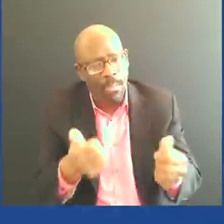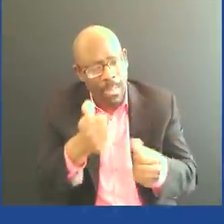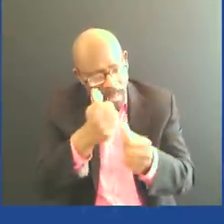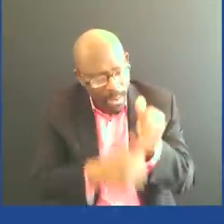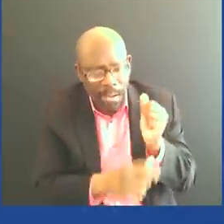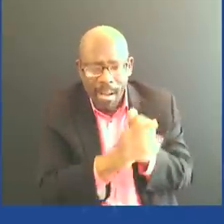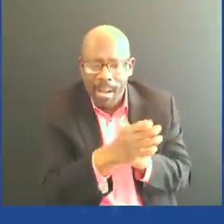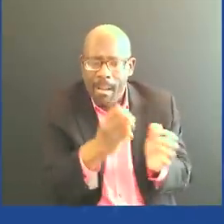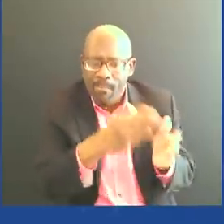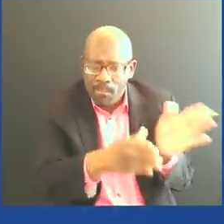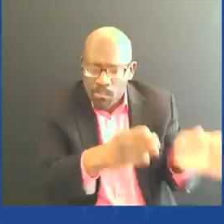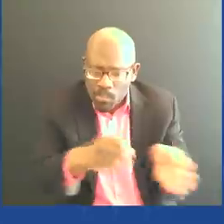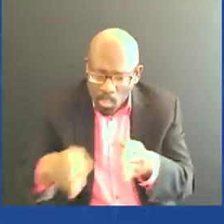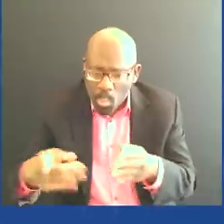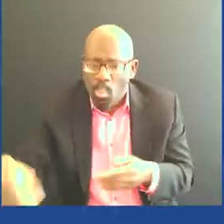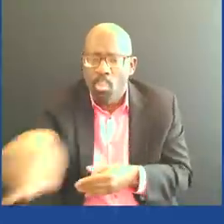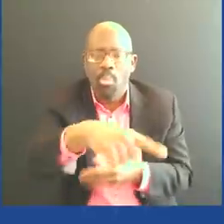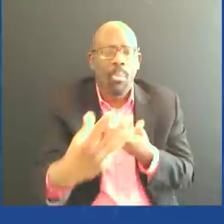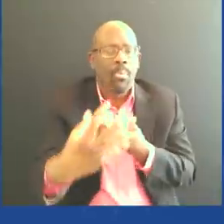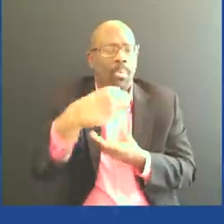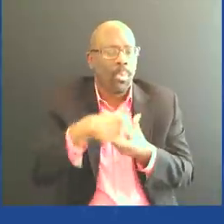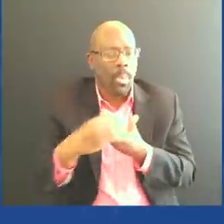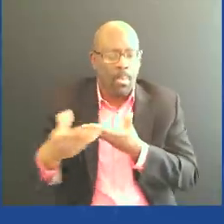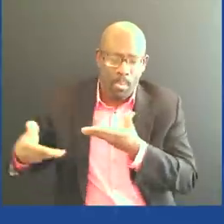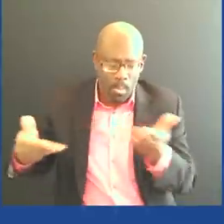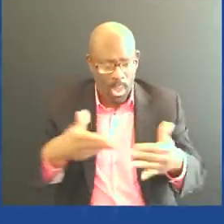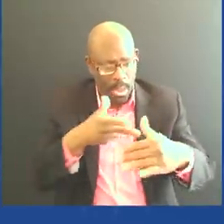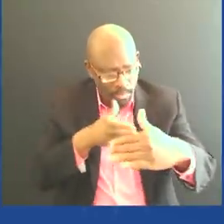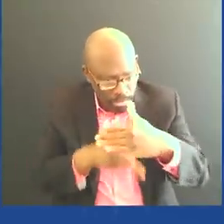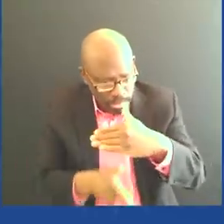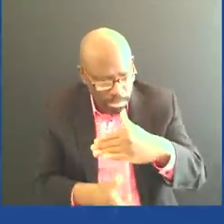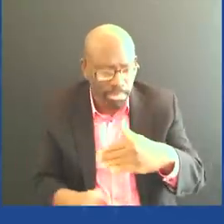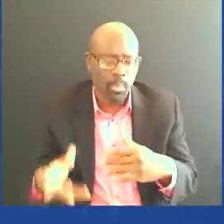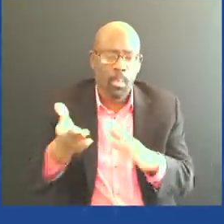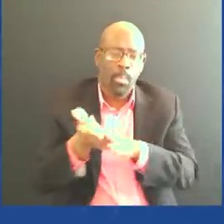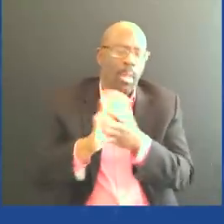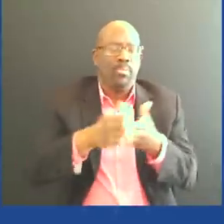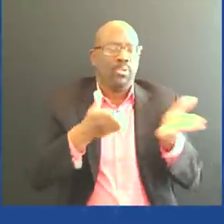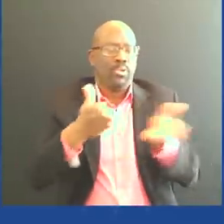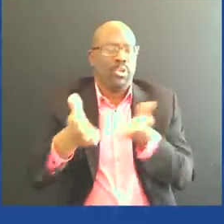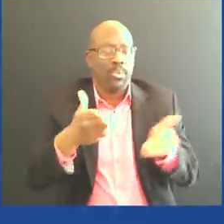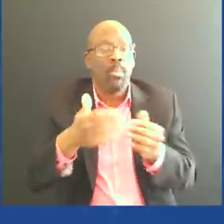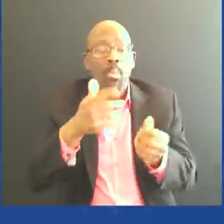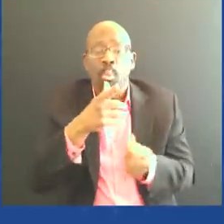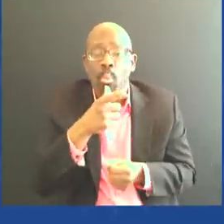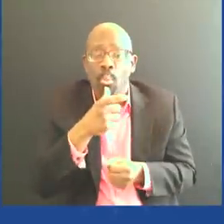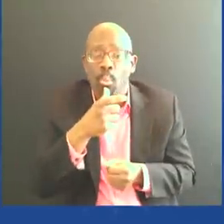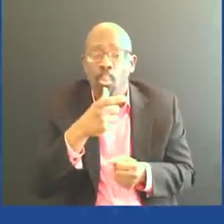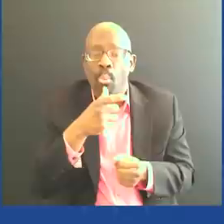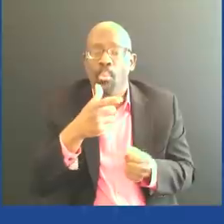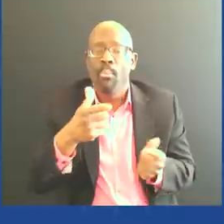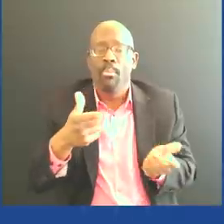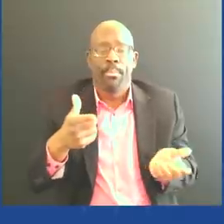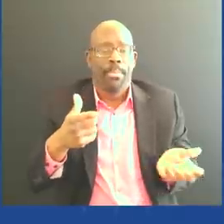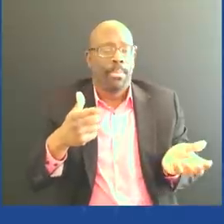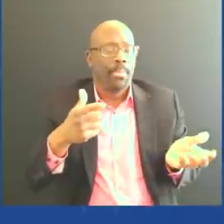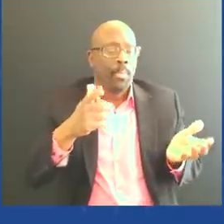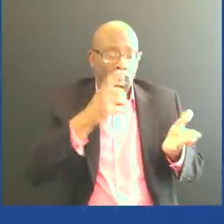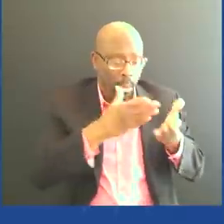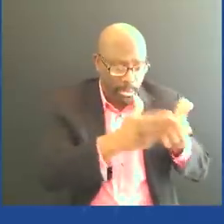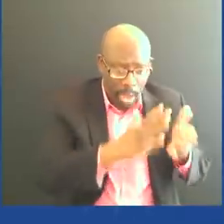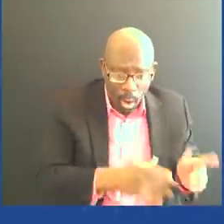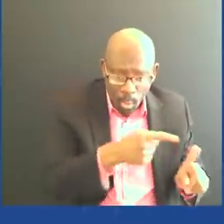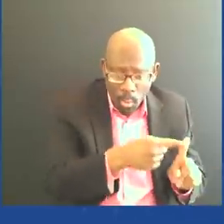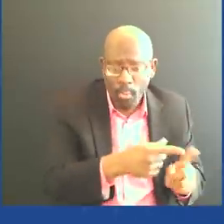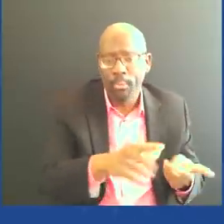this submarine to service, for those who laid the keel, for those sailors who will crew it, and all through all the years to